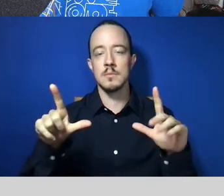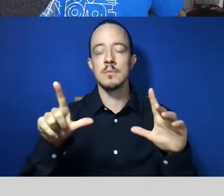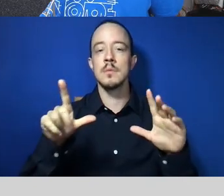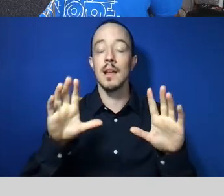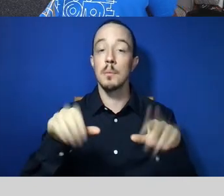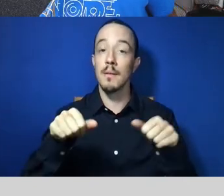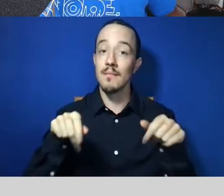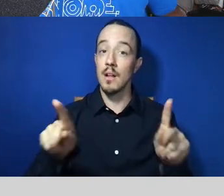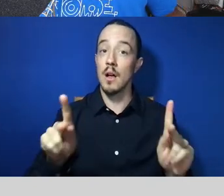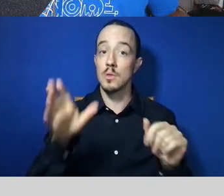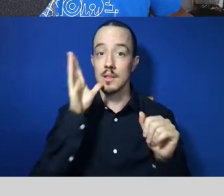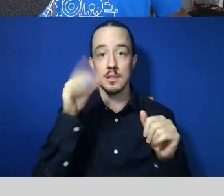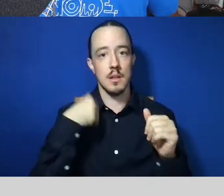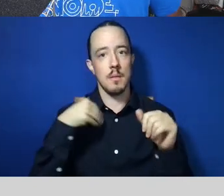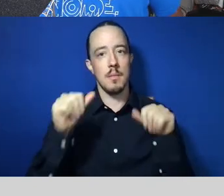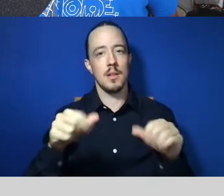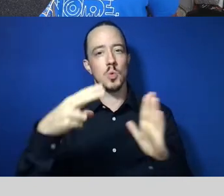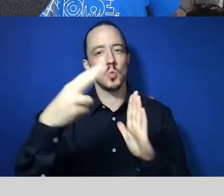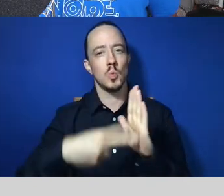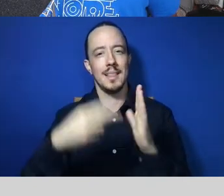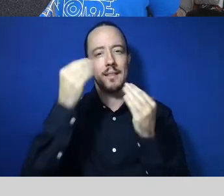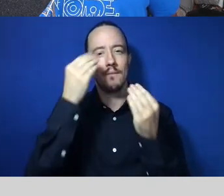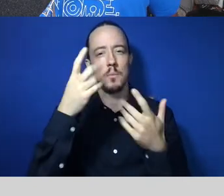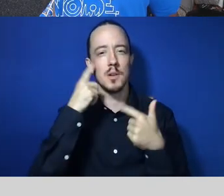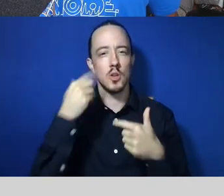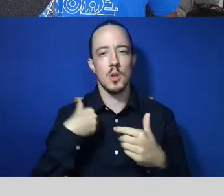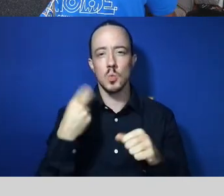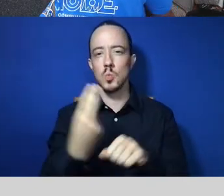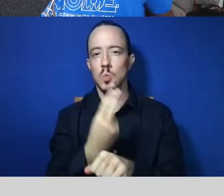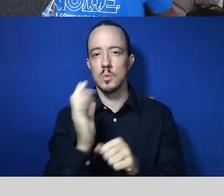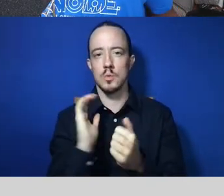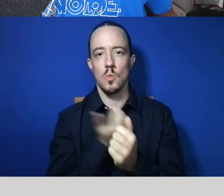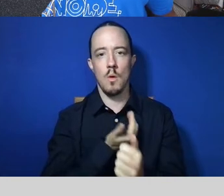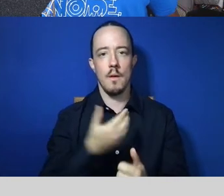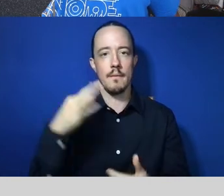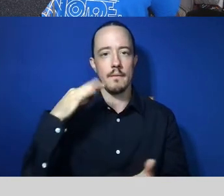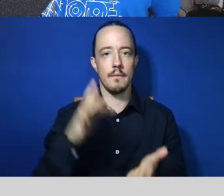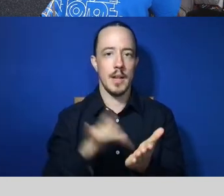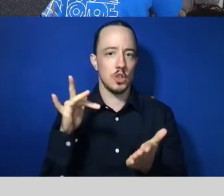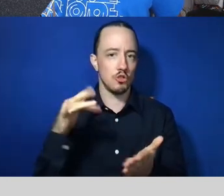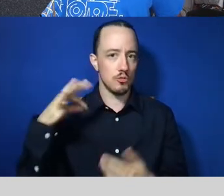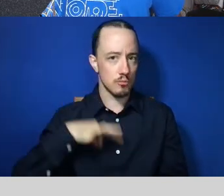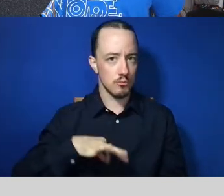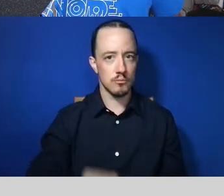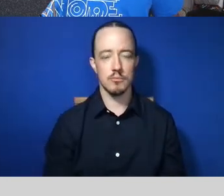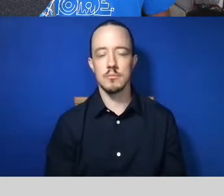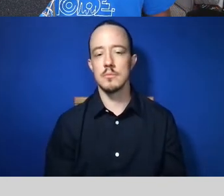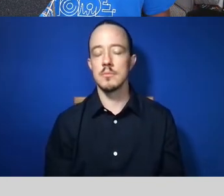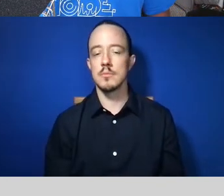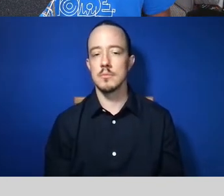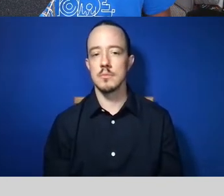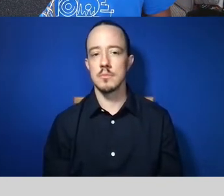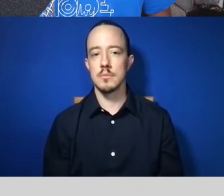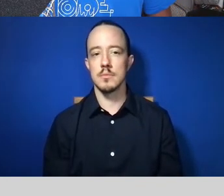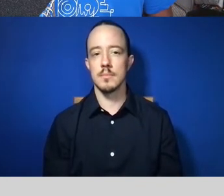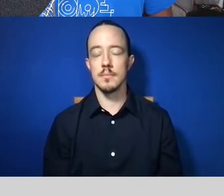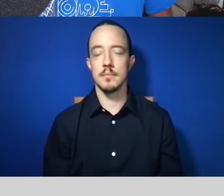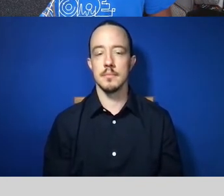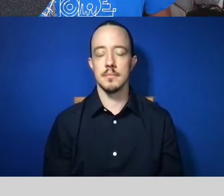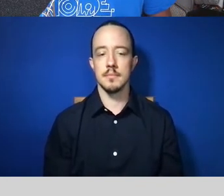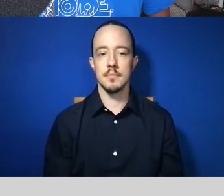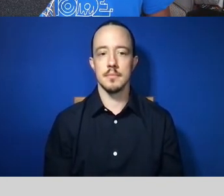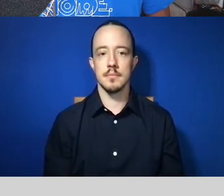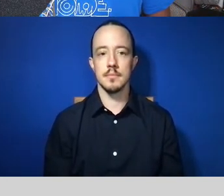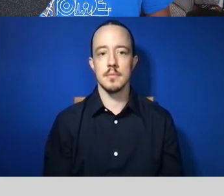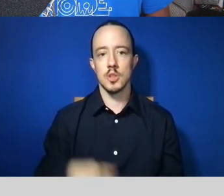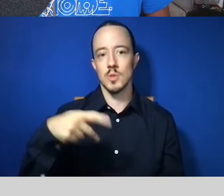us the ability to read this information and use it to our advantage. So let's go down here and we